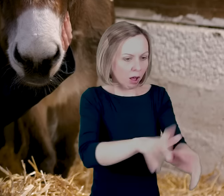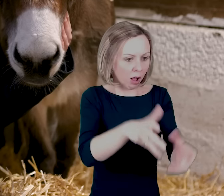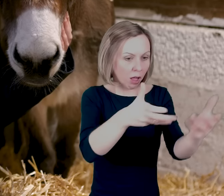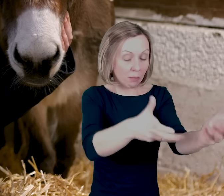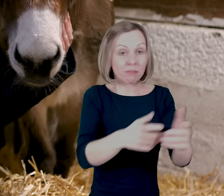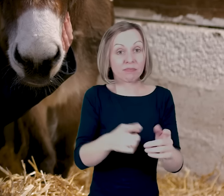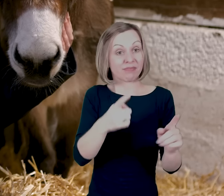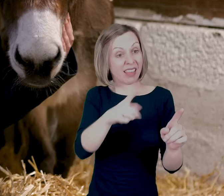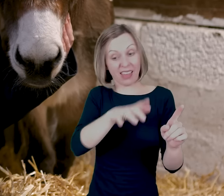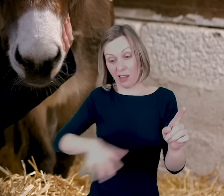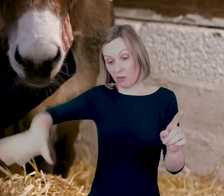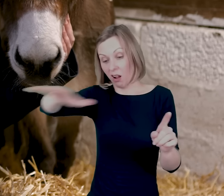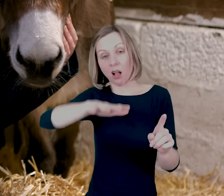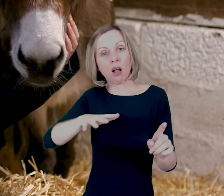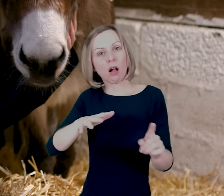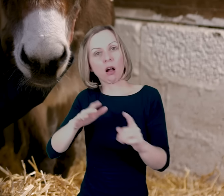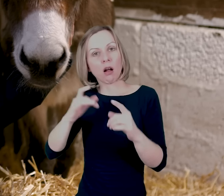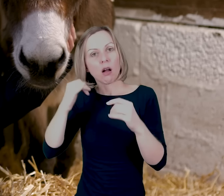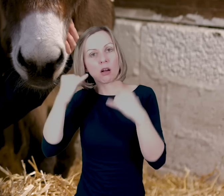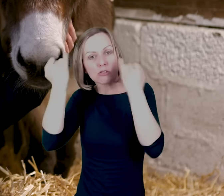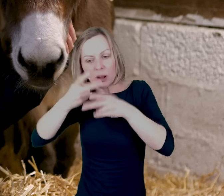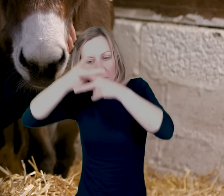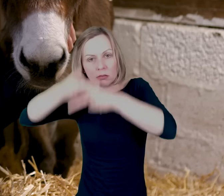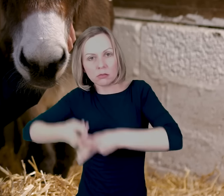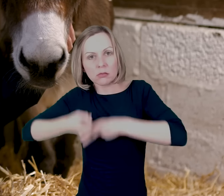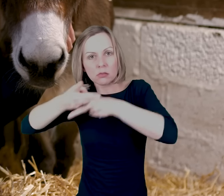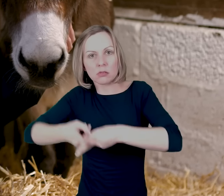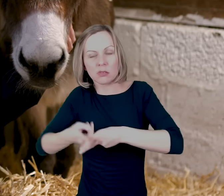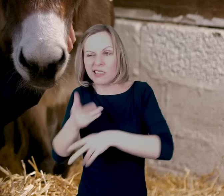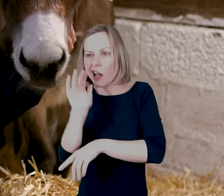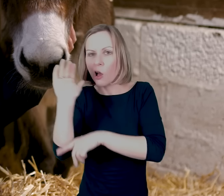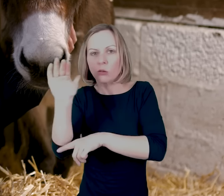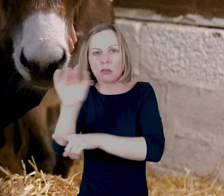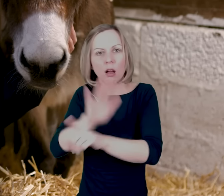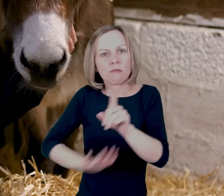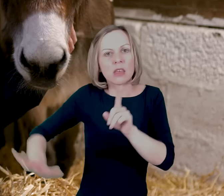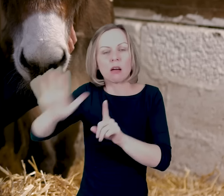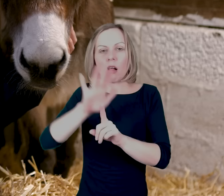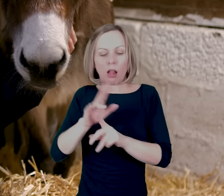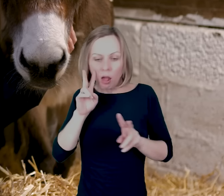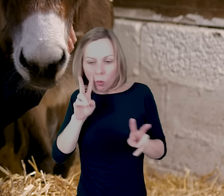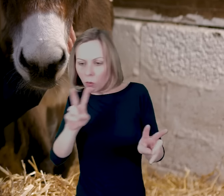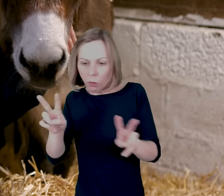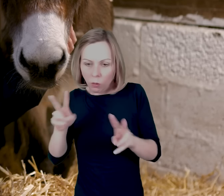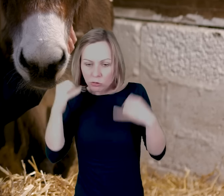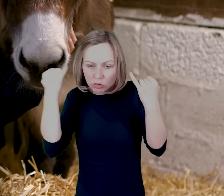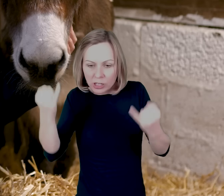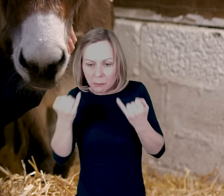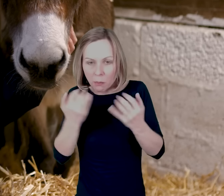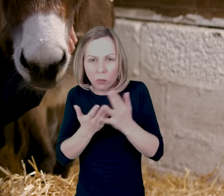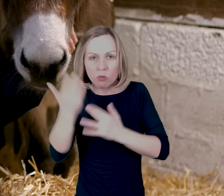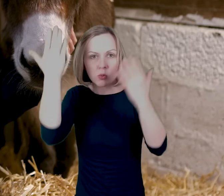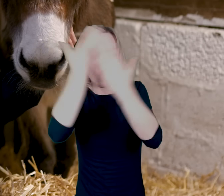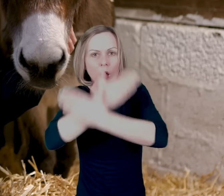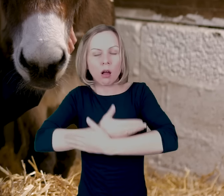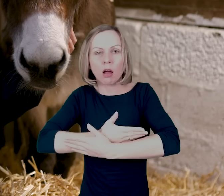Now in that region there were shepherds living in the field, keeping watch over their flocks by night. And an angel of the Lord stood before them, and the